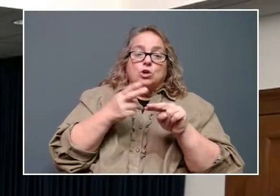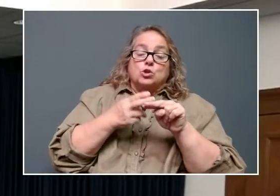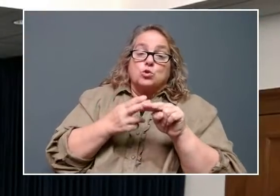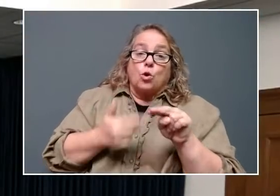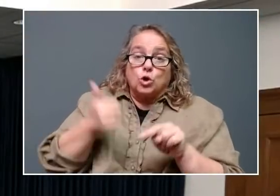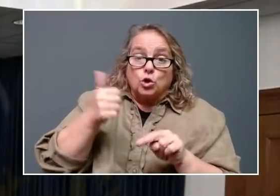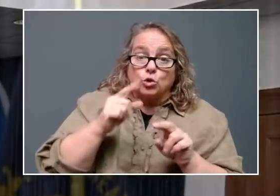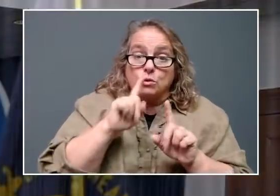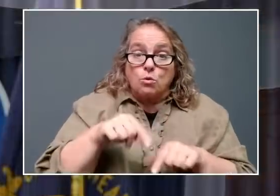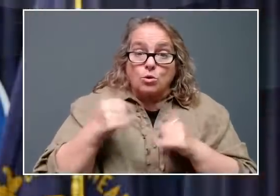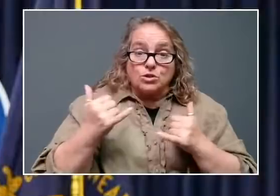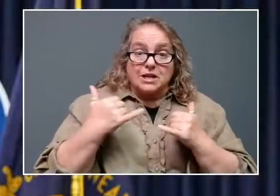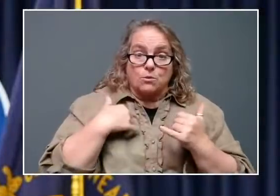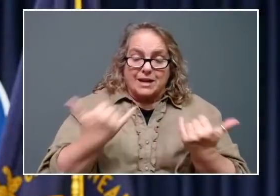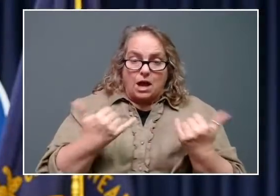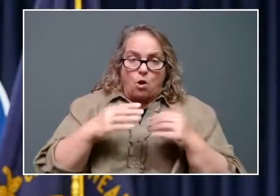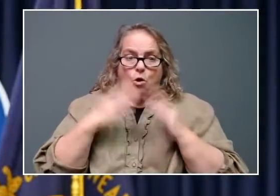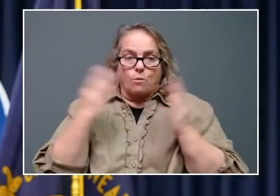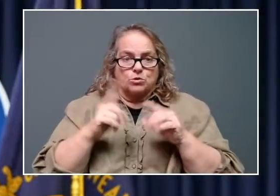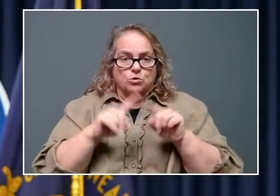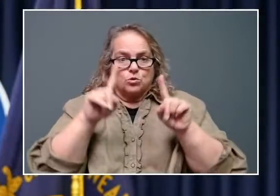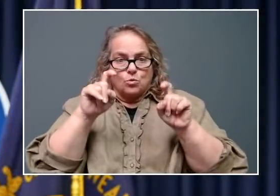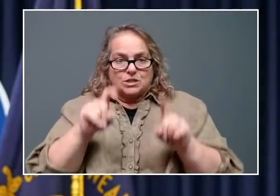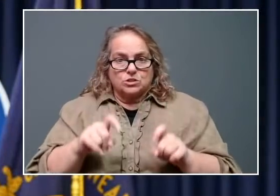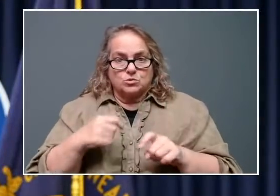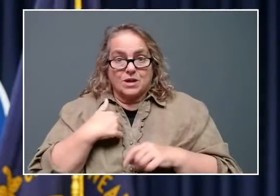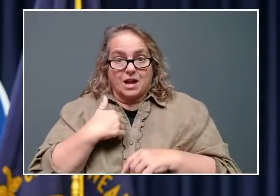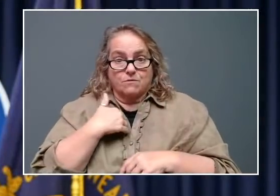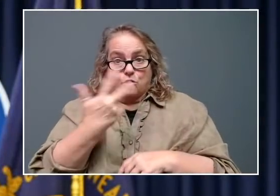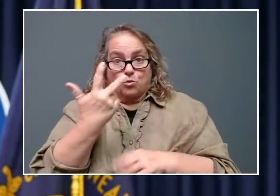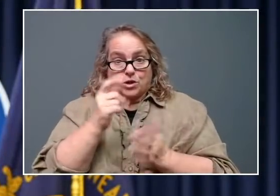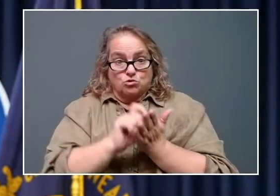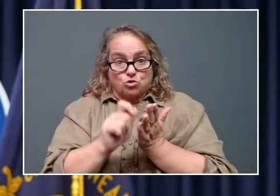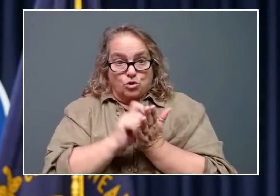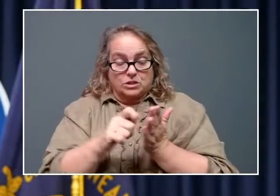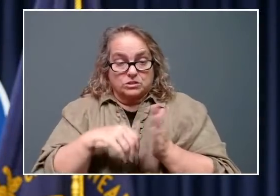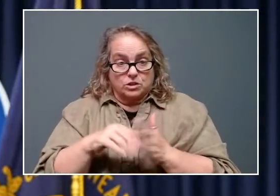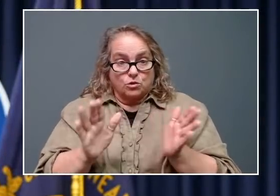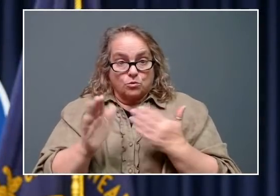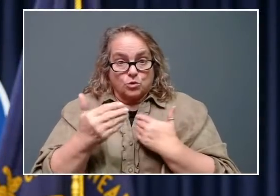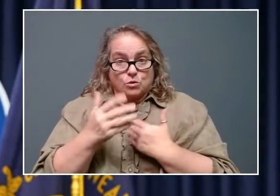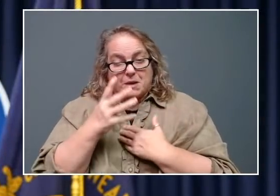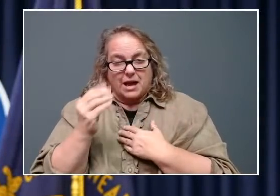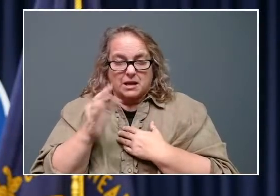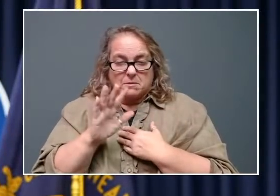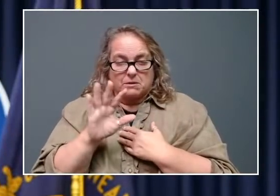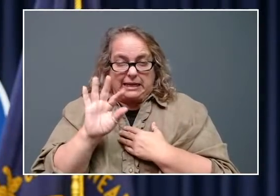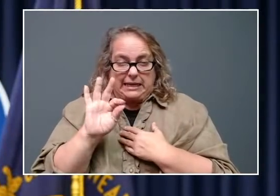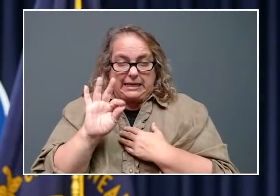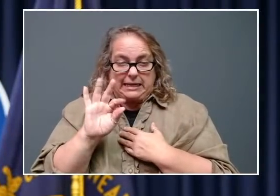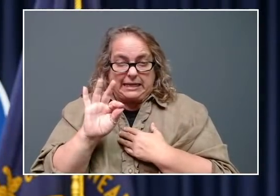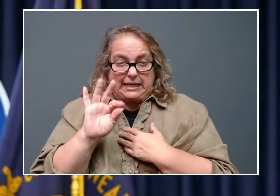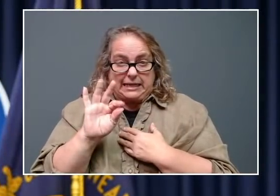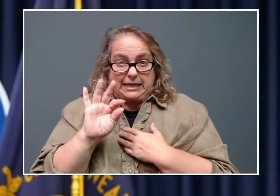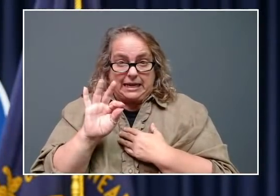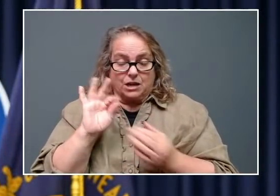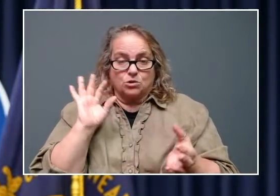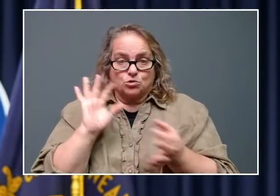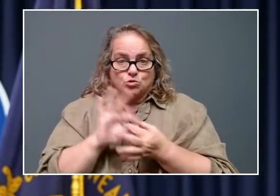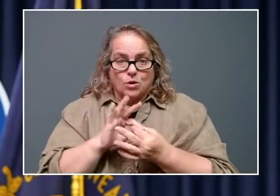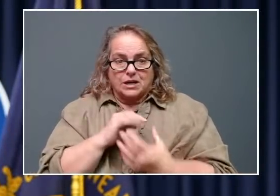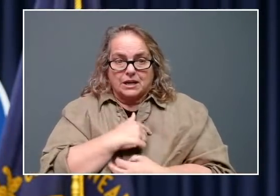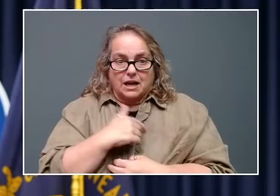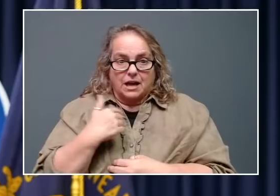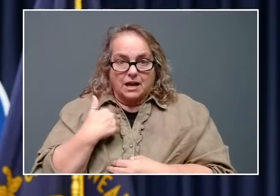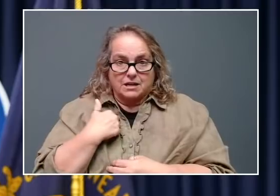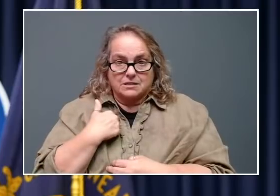We'll open it up to questions. We have 3 journalists in the room, and we've got about 9 joining us virtually.